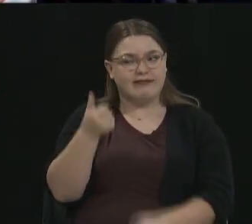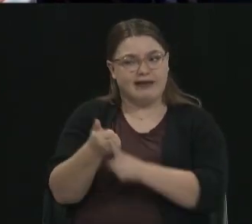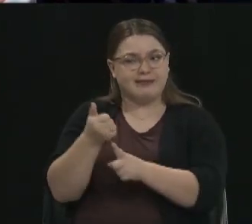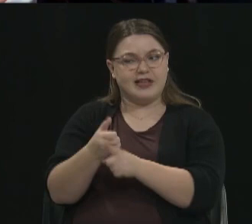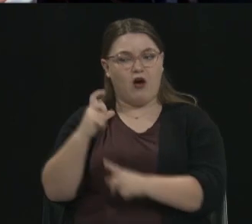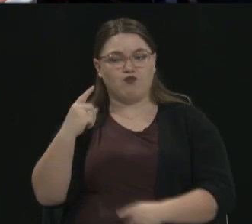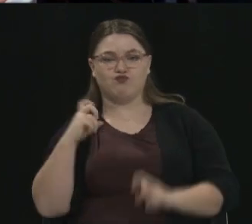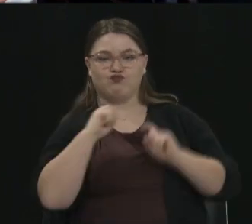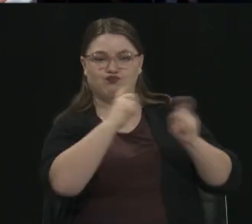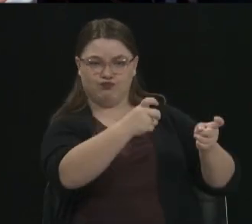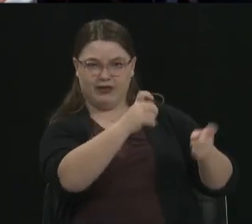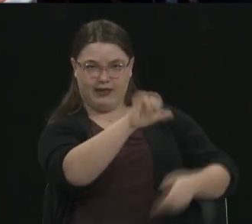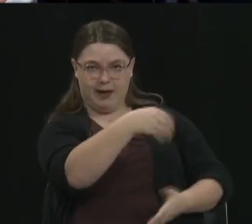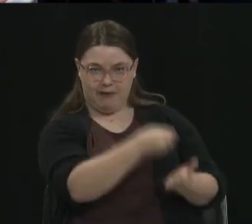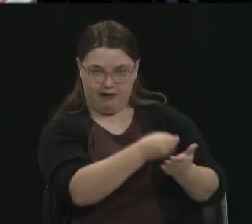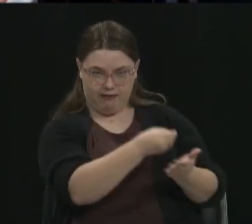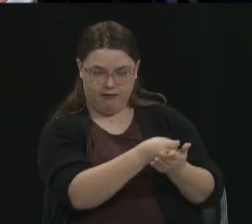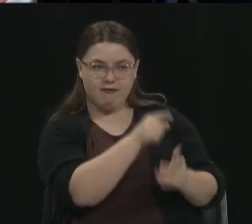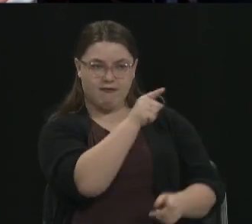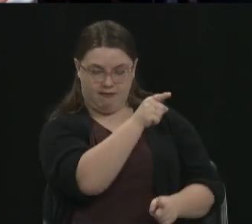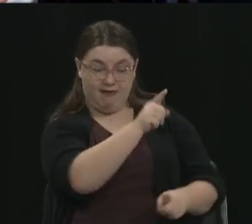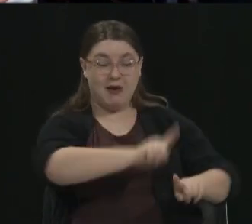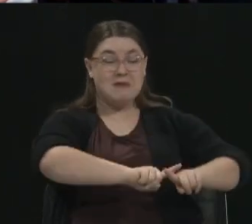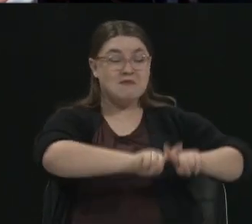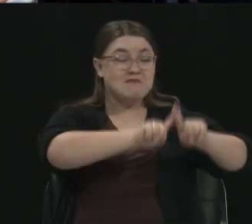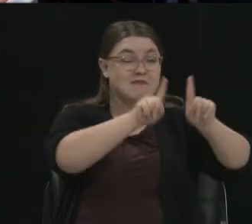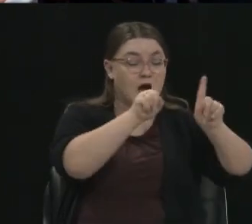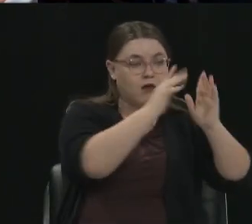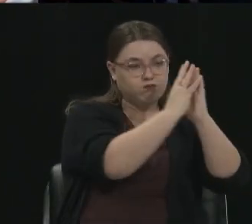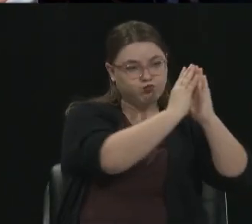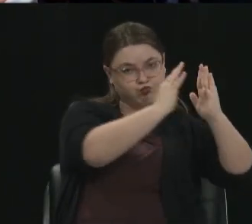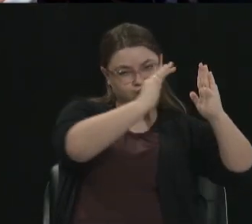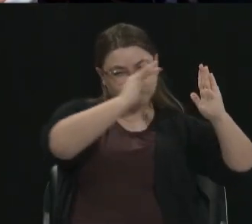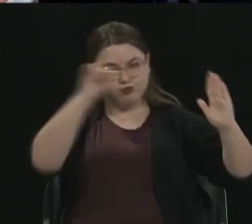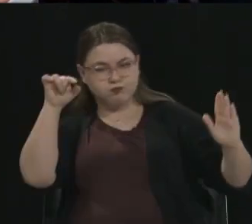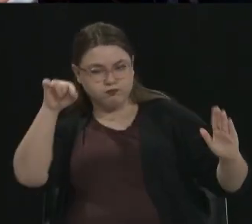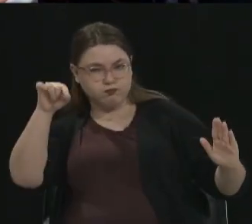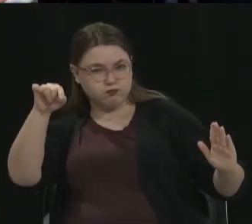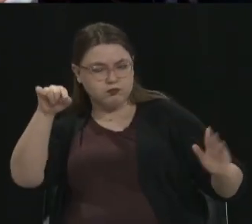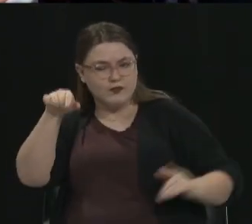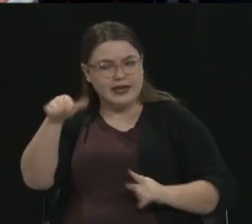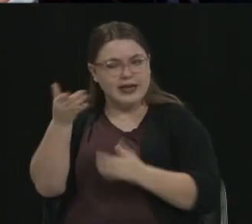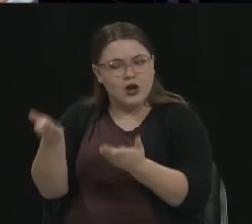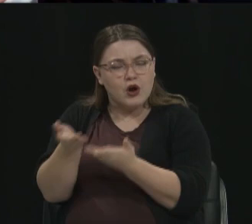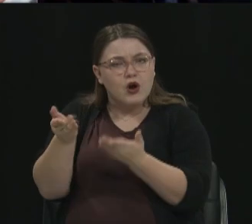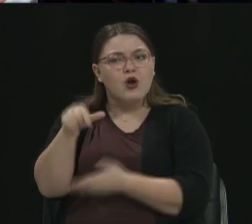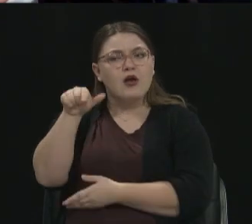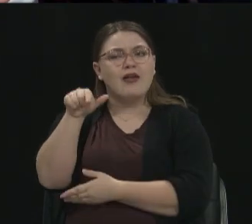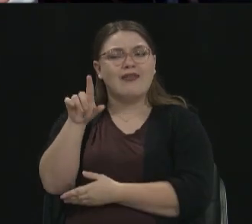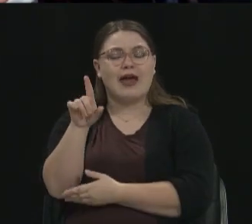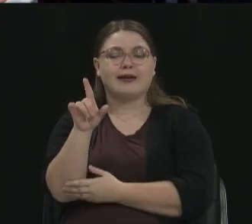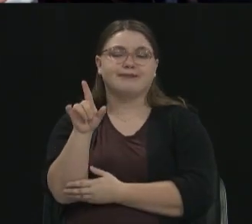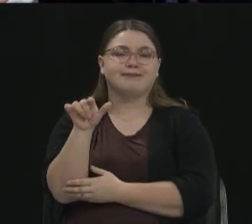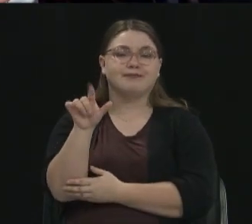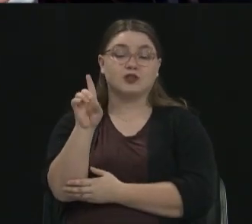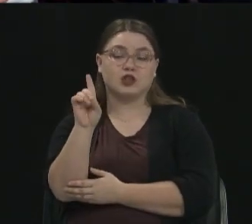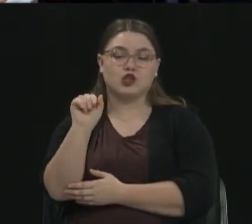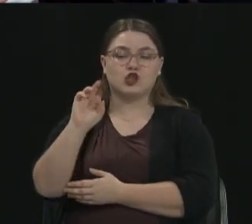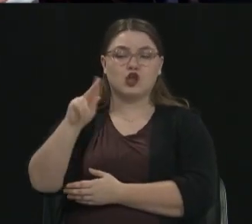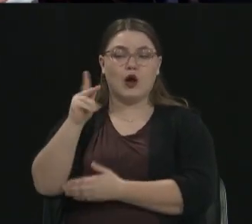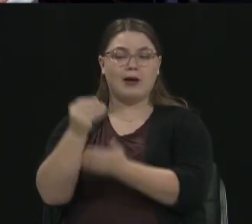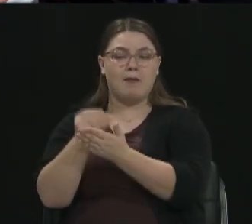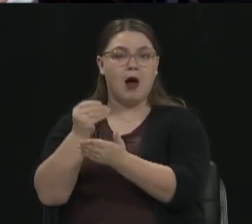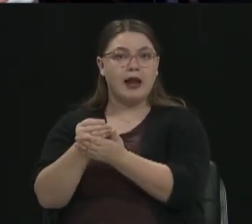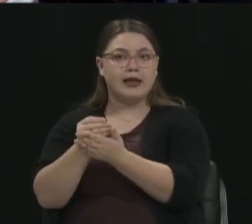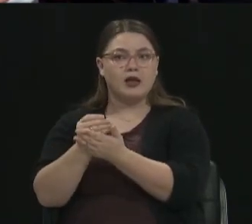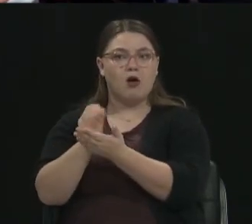of $25. But as we get to the other end of the spectrum, then that continuum, perhaps larger sums